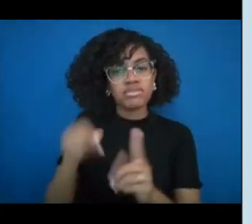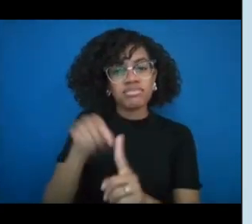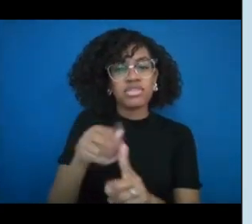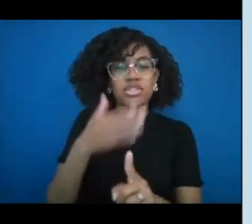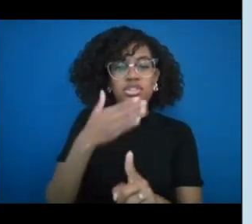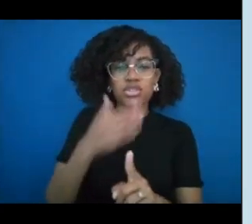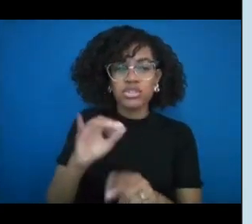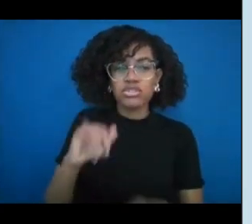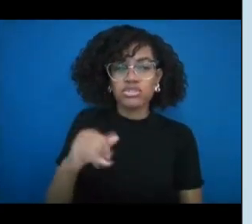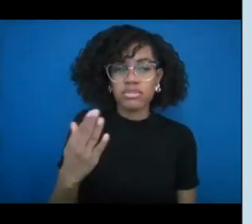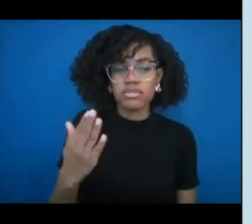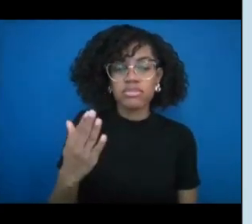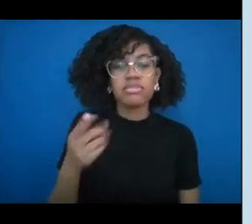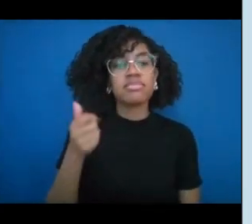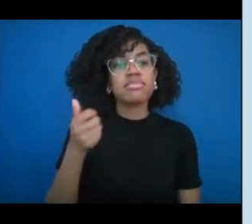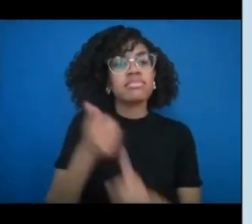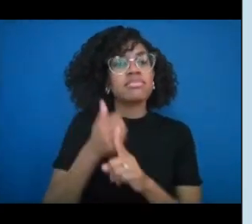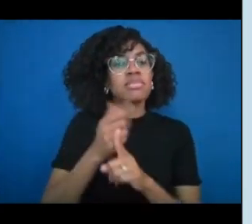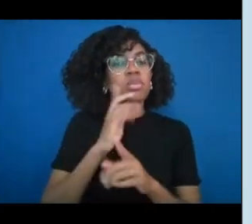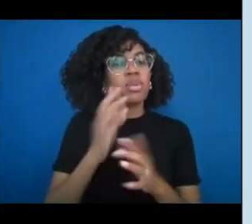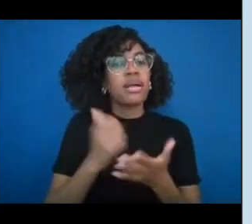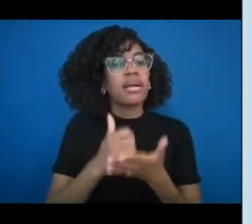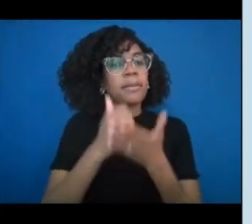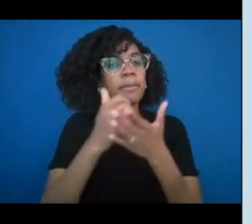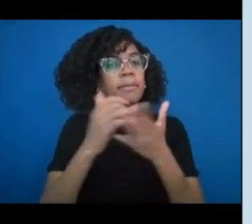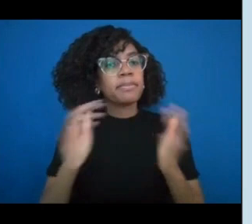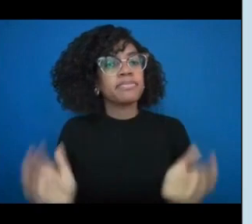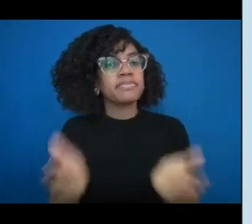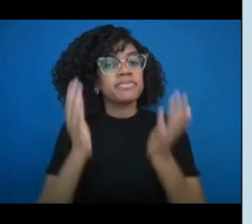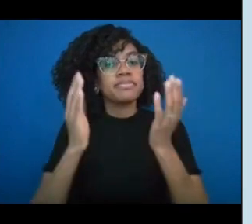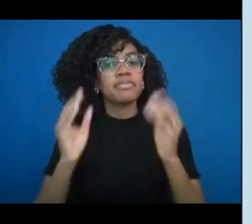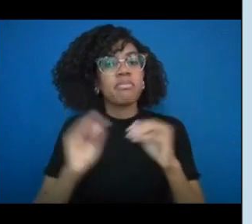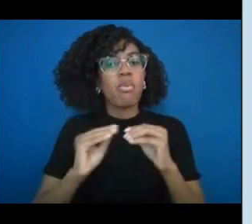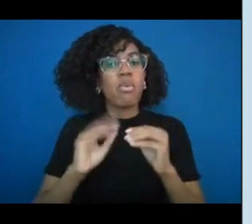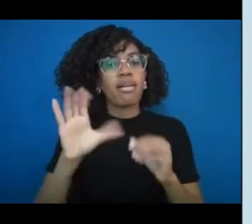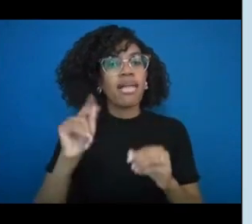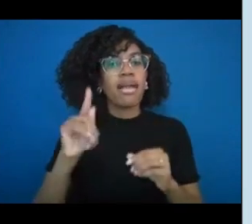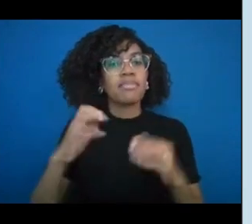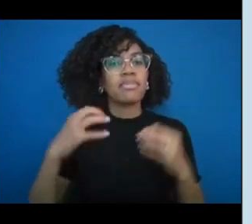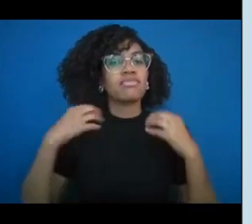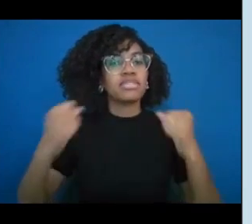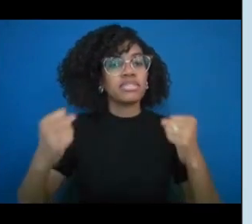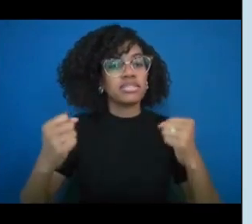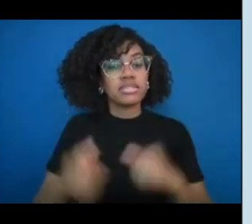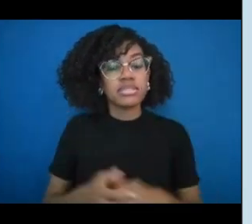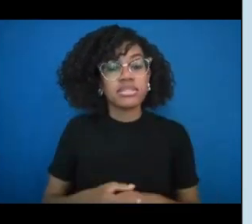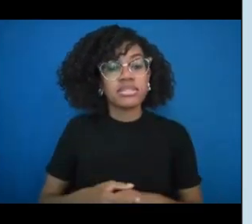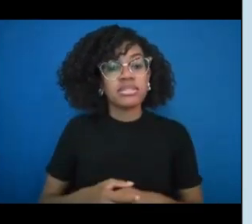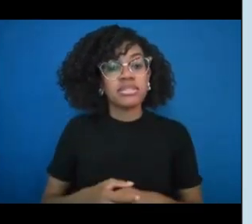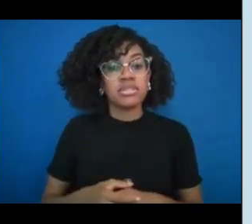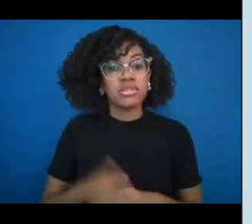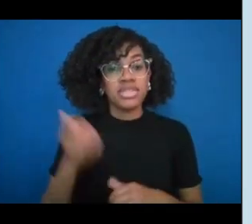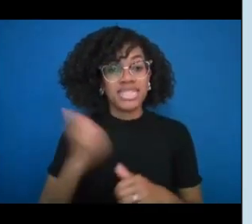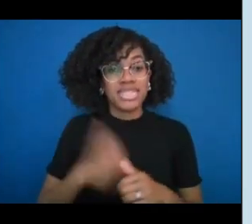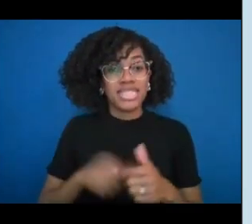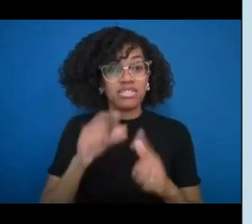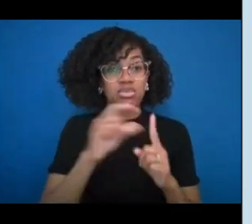climate resilience. And each of those words in that goal are important